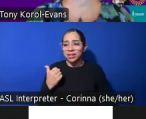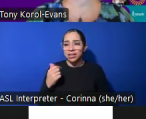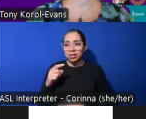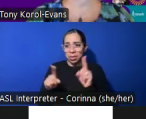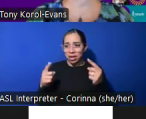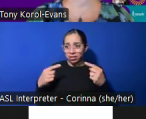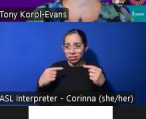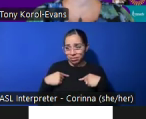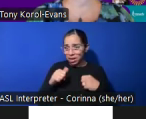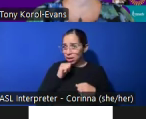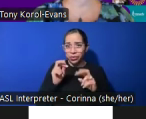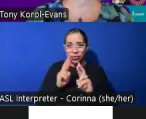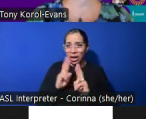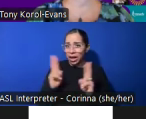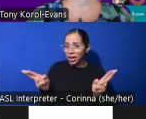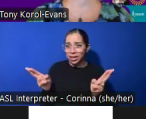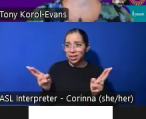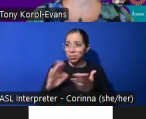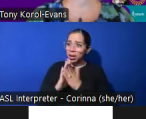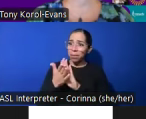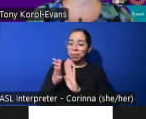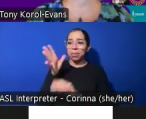not ready to be a mom.